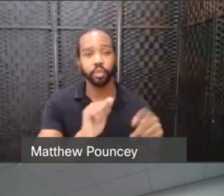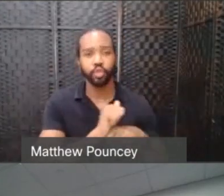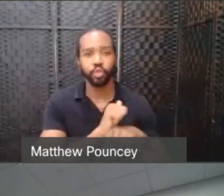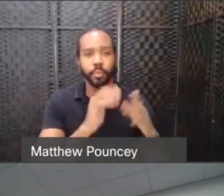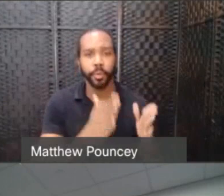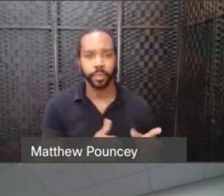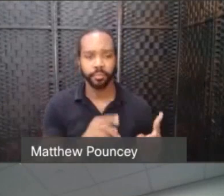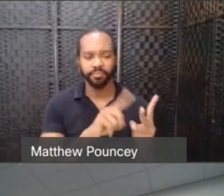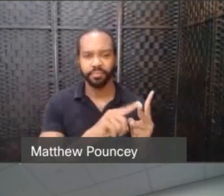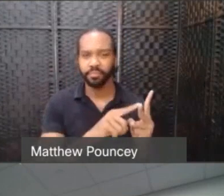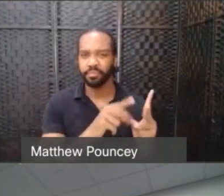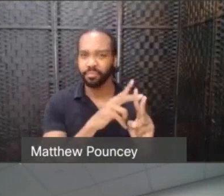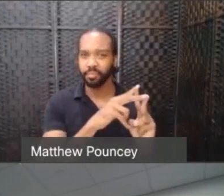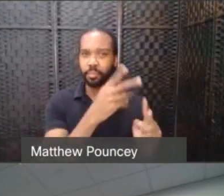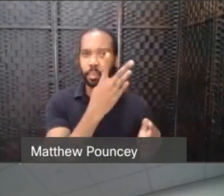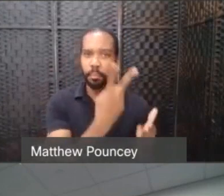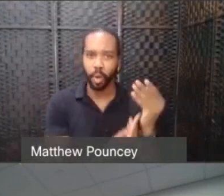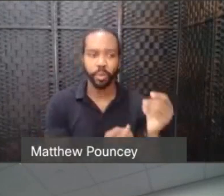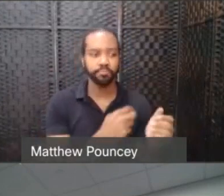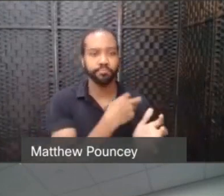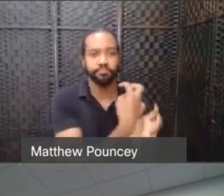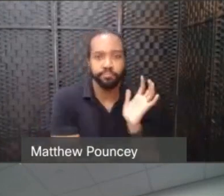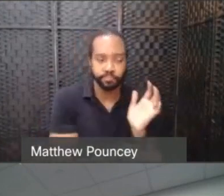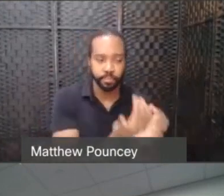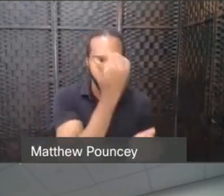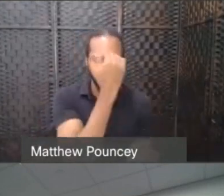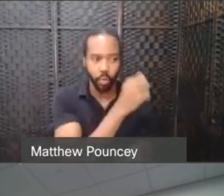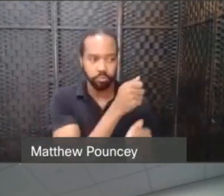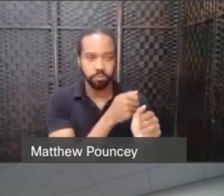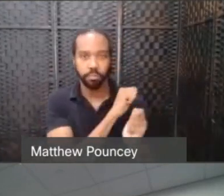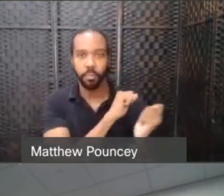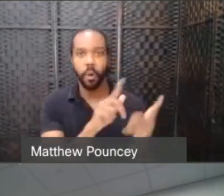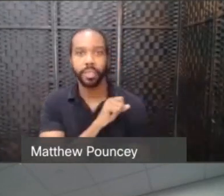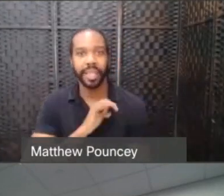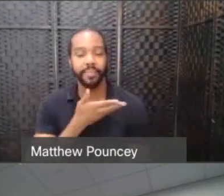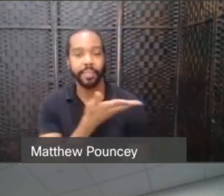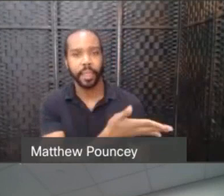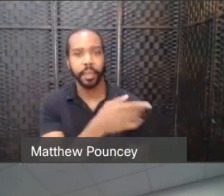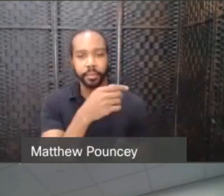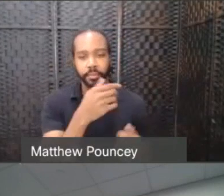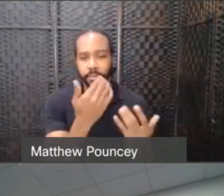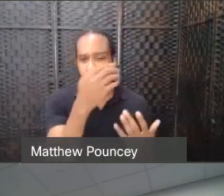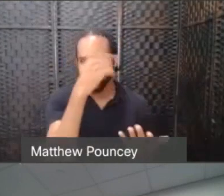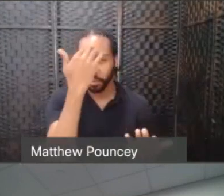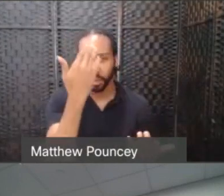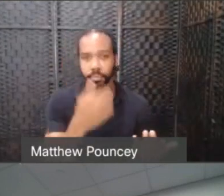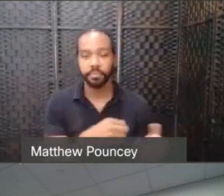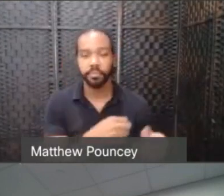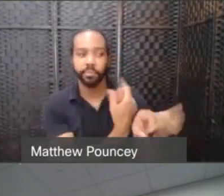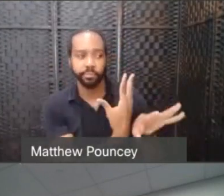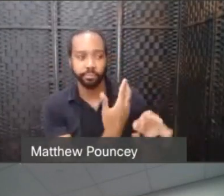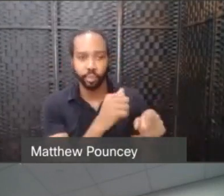that everybody's gotten to know throughout the pandemic because they've been doing virtual trainings the entire year. So what they did was they took it